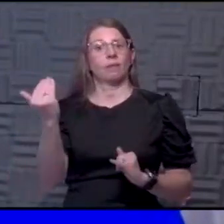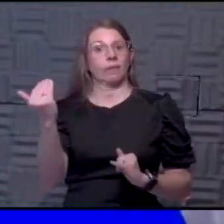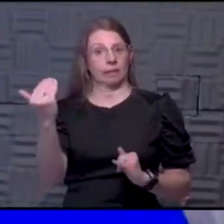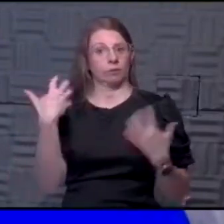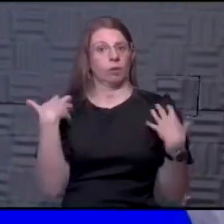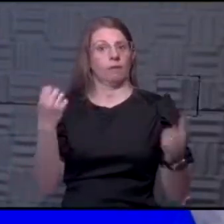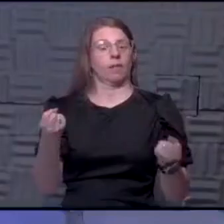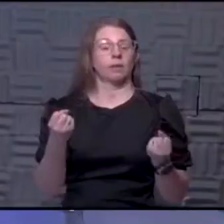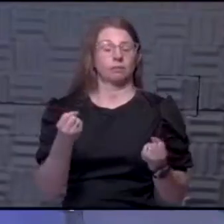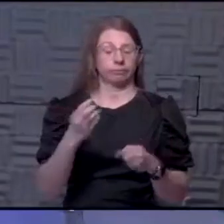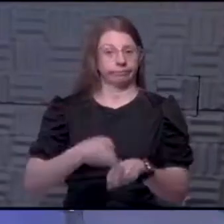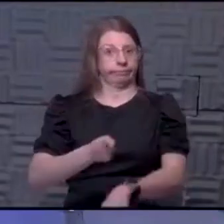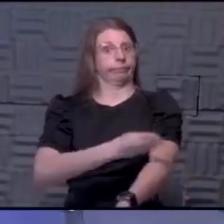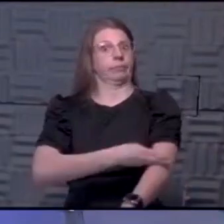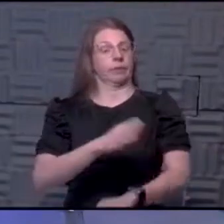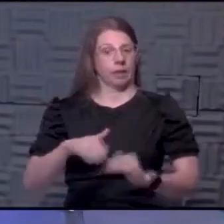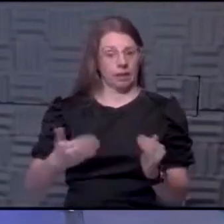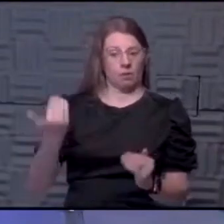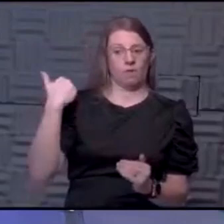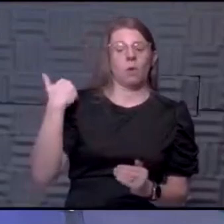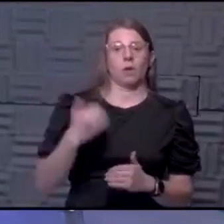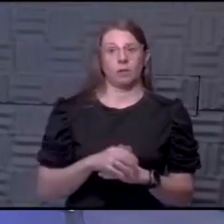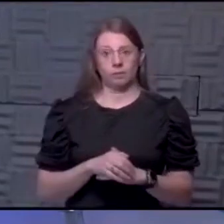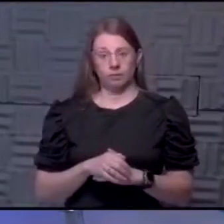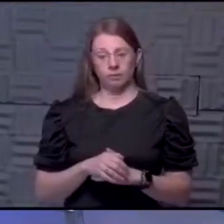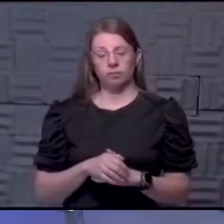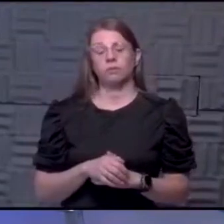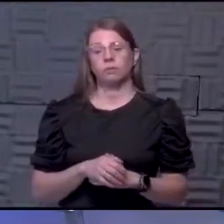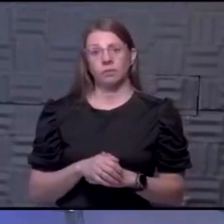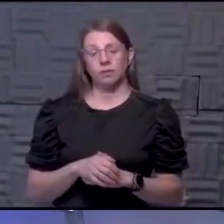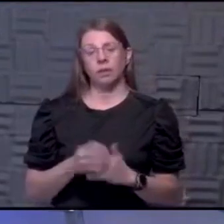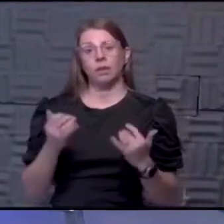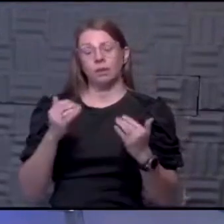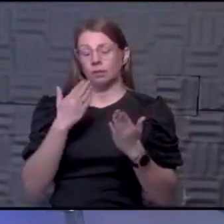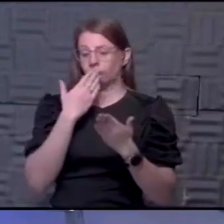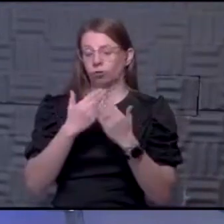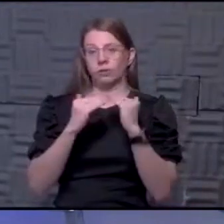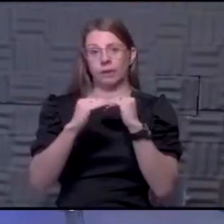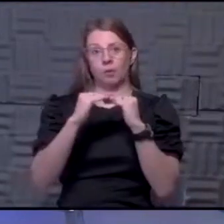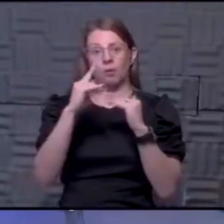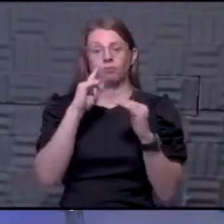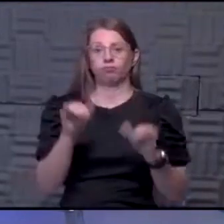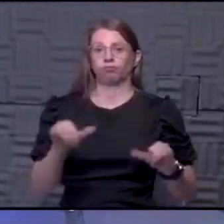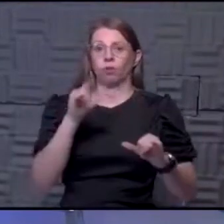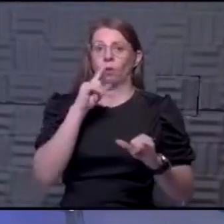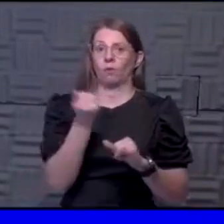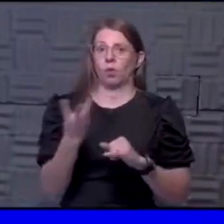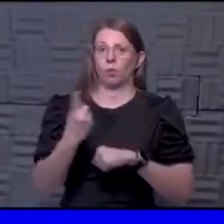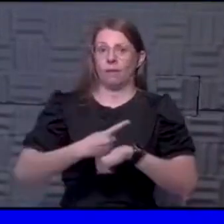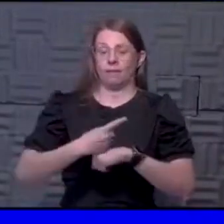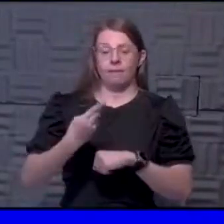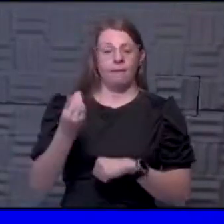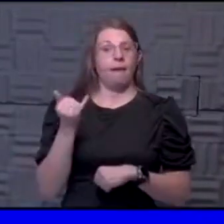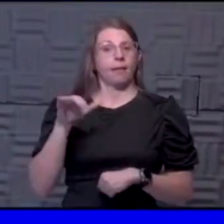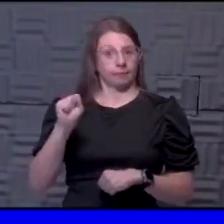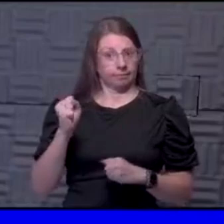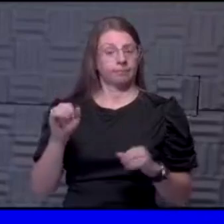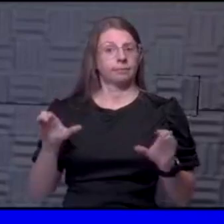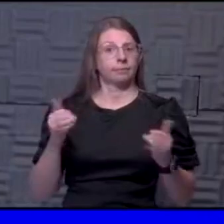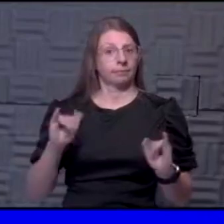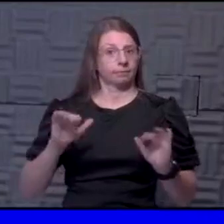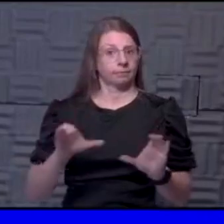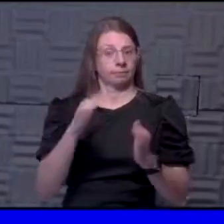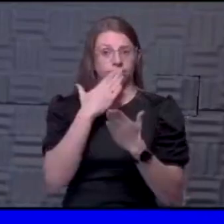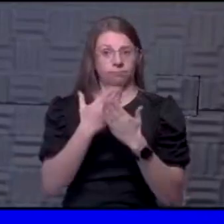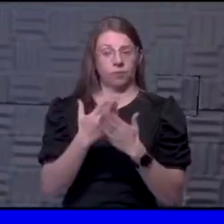So still a lot better than what we had. Not as good as we were down to 5, but still quite good and stable for a couple of days. Yeah, and Hays is still doing well. 3